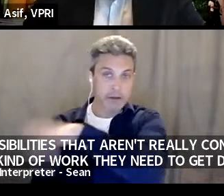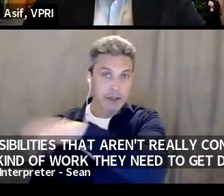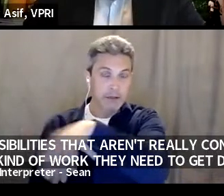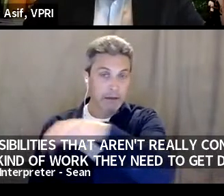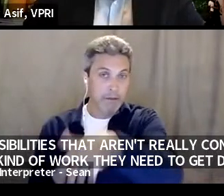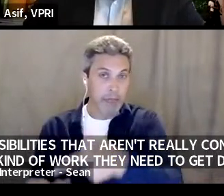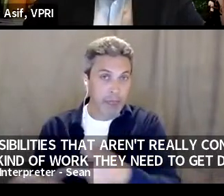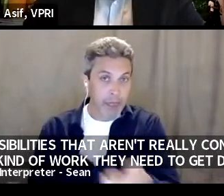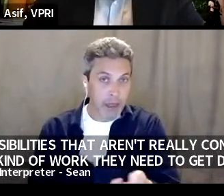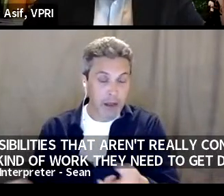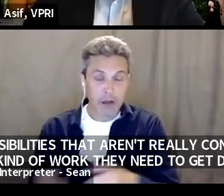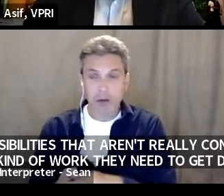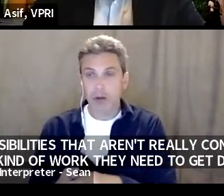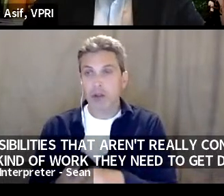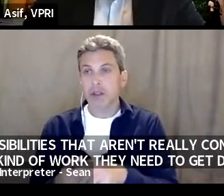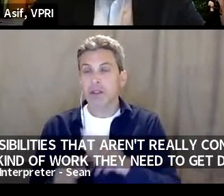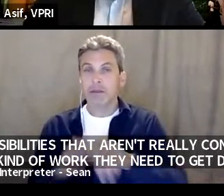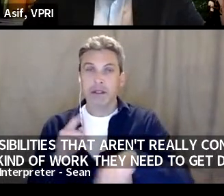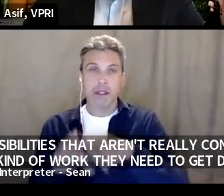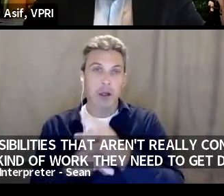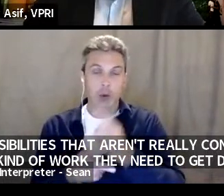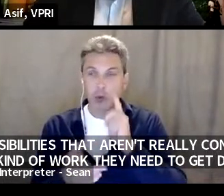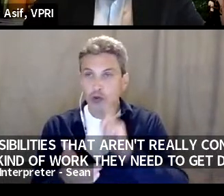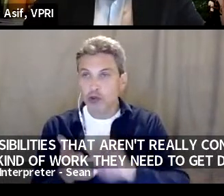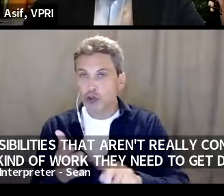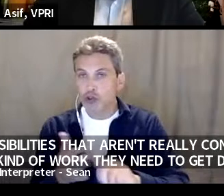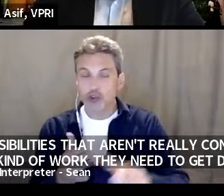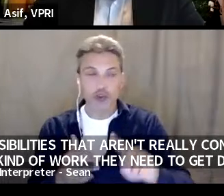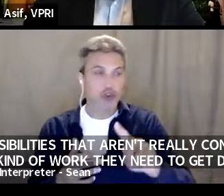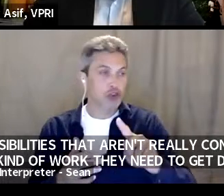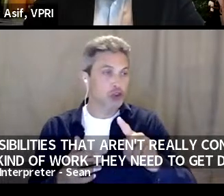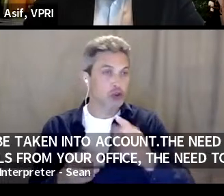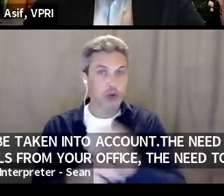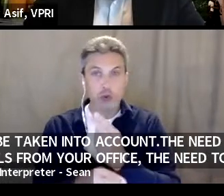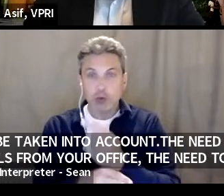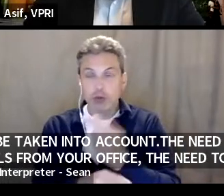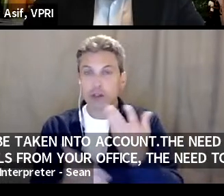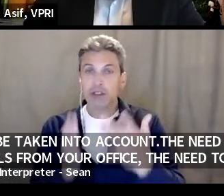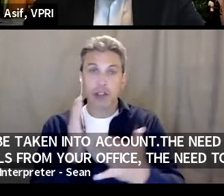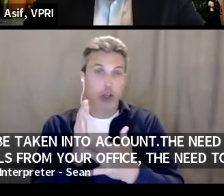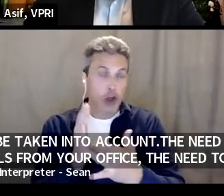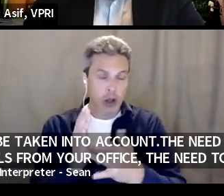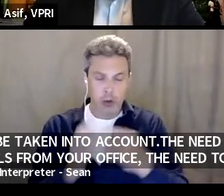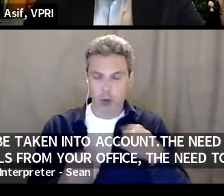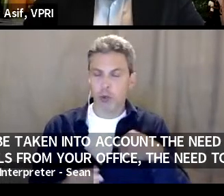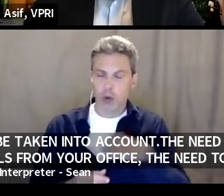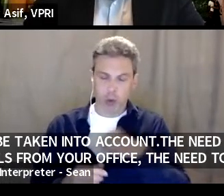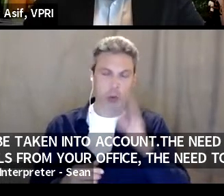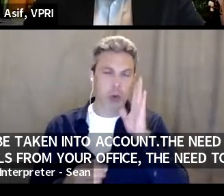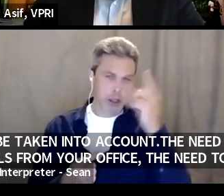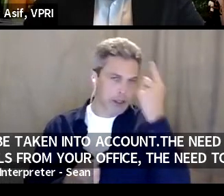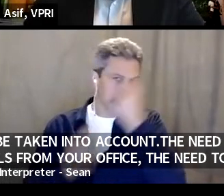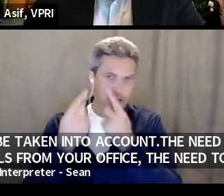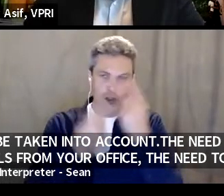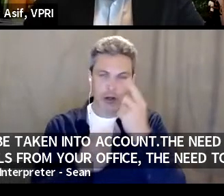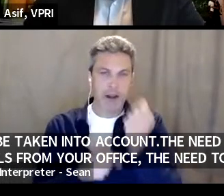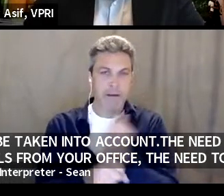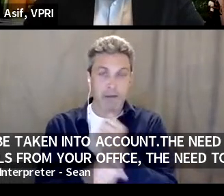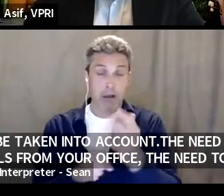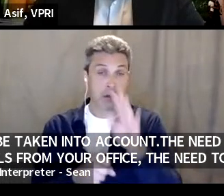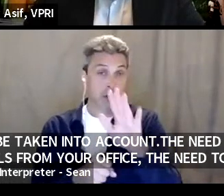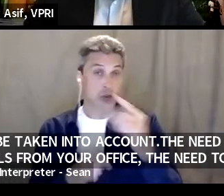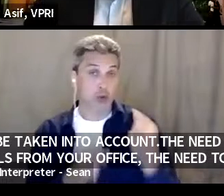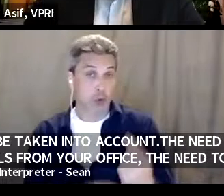certain kinds of research facilities, technology, etc. This is all something that will be considered. And so far, we've been able